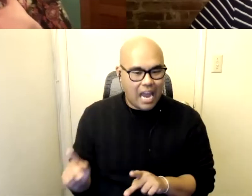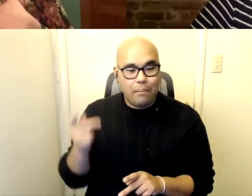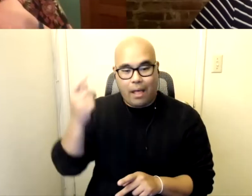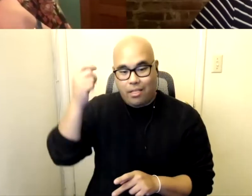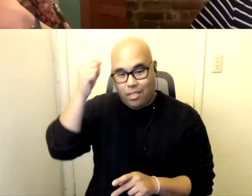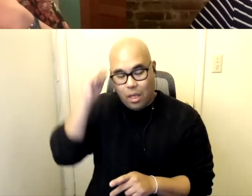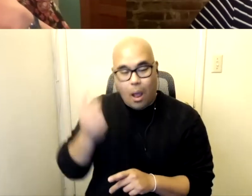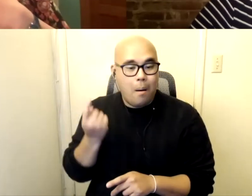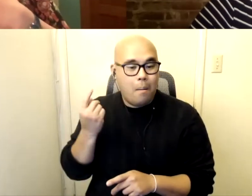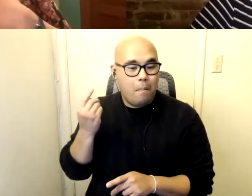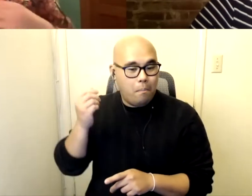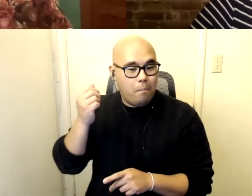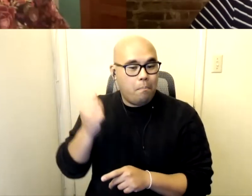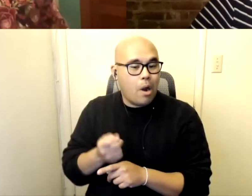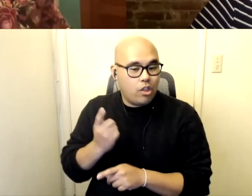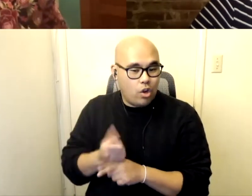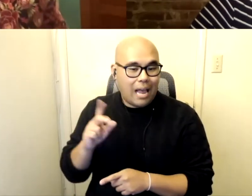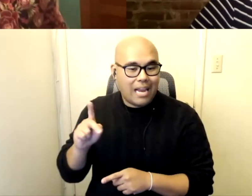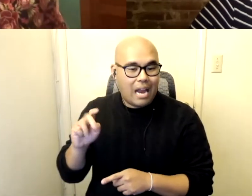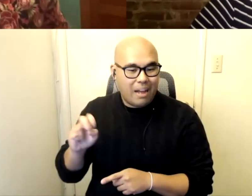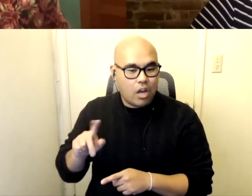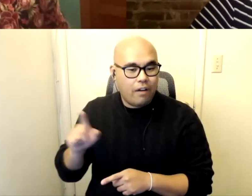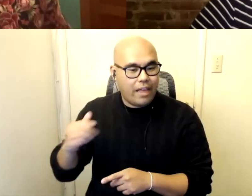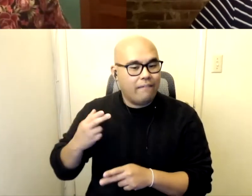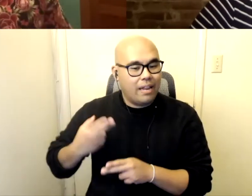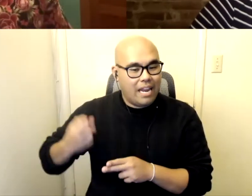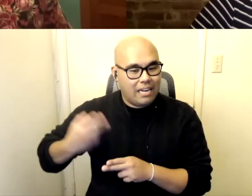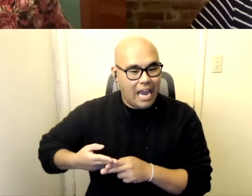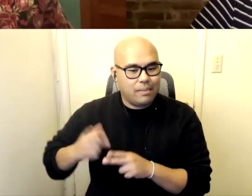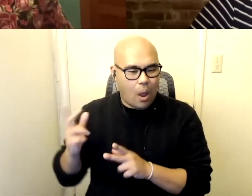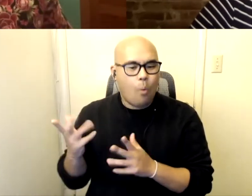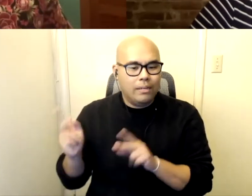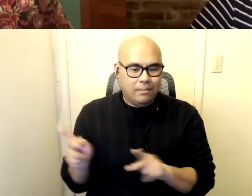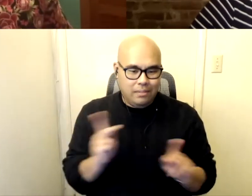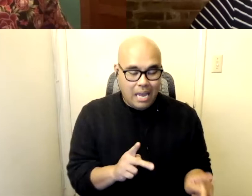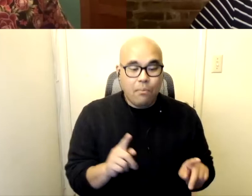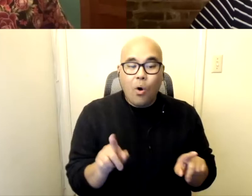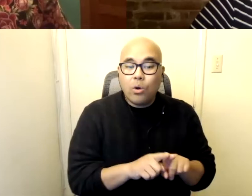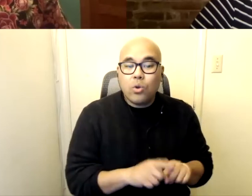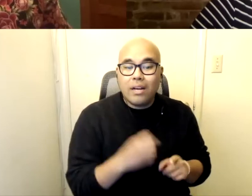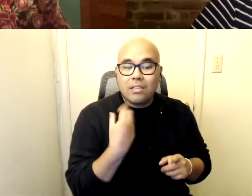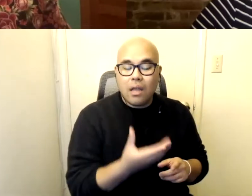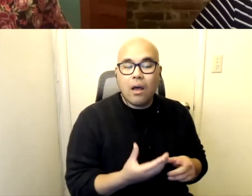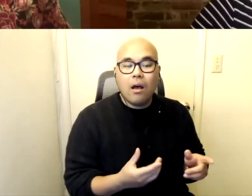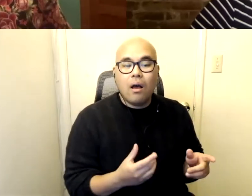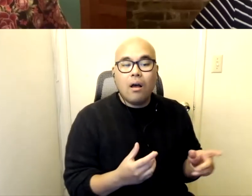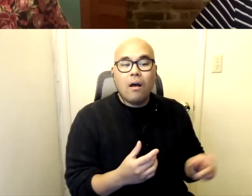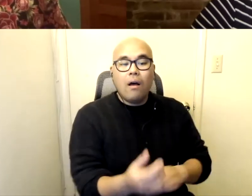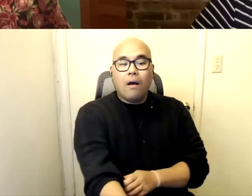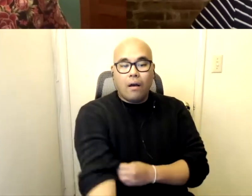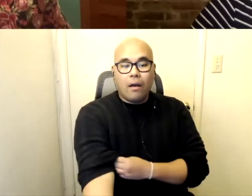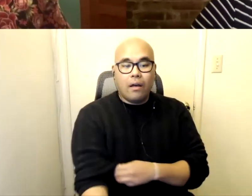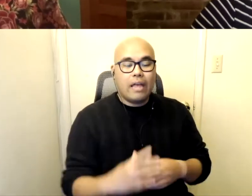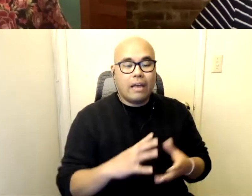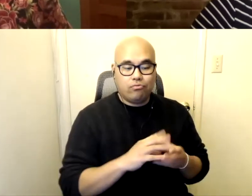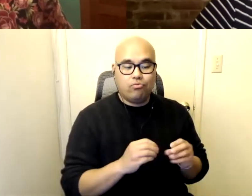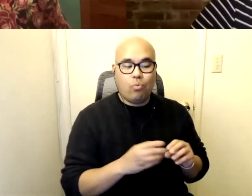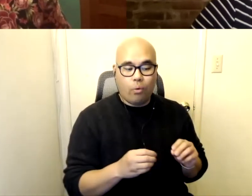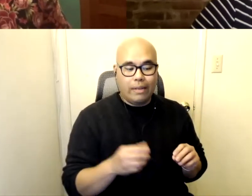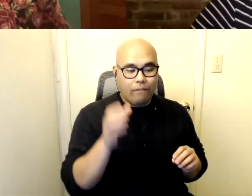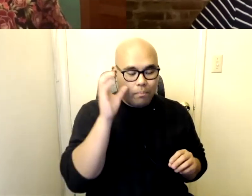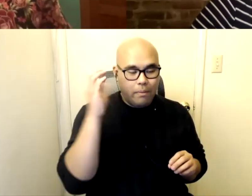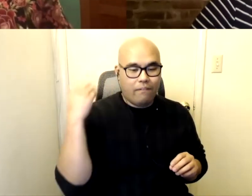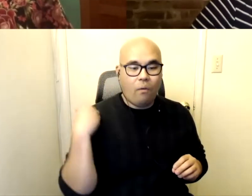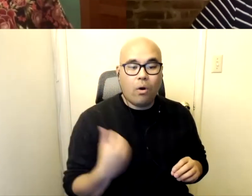names. But I had heard my father tell a story once of a family that he knew where they named their kids, they nicknamed their kids